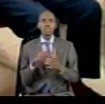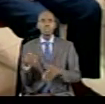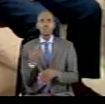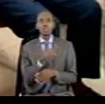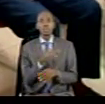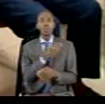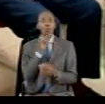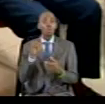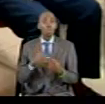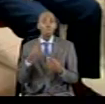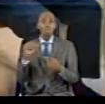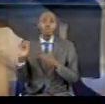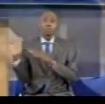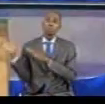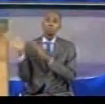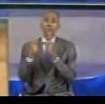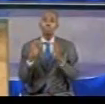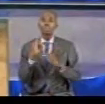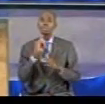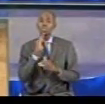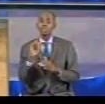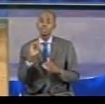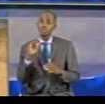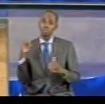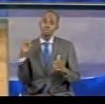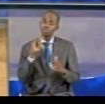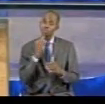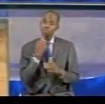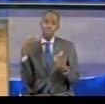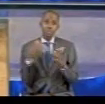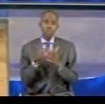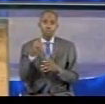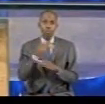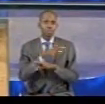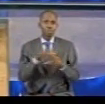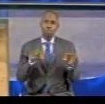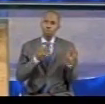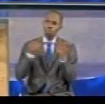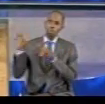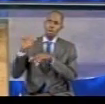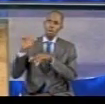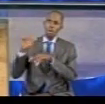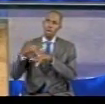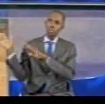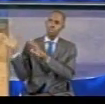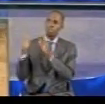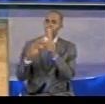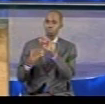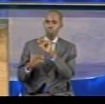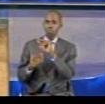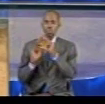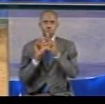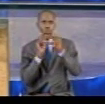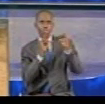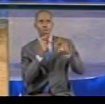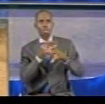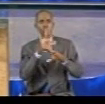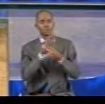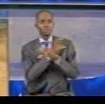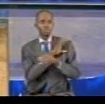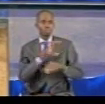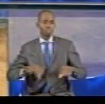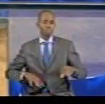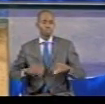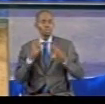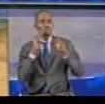is contrary unto you, don't look at the wind. Look at your Christ. Look at your Savior.